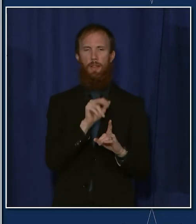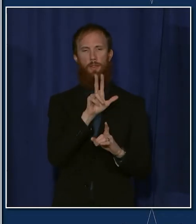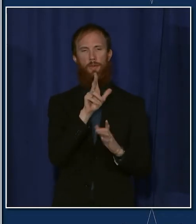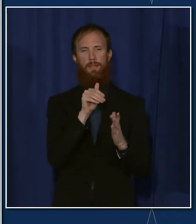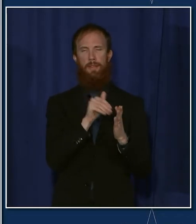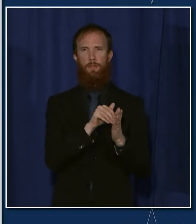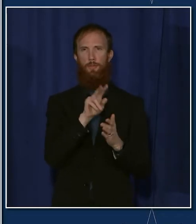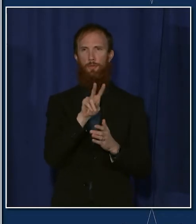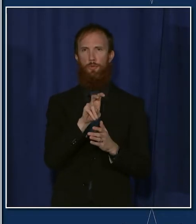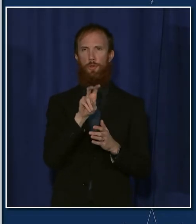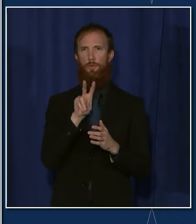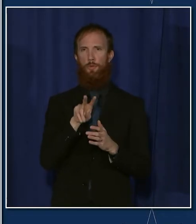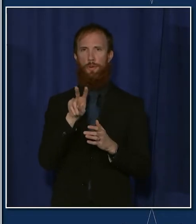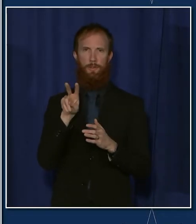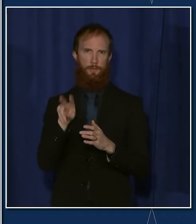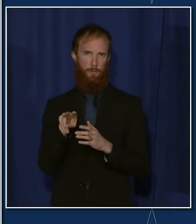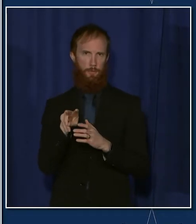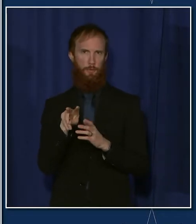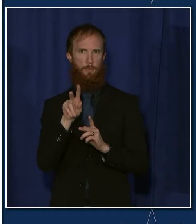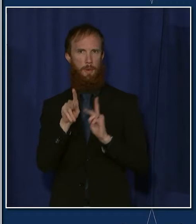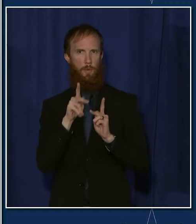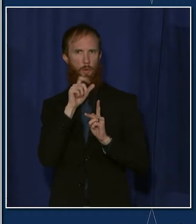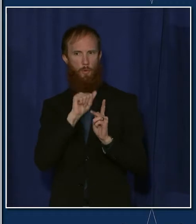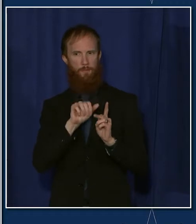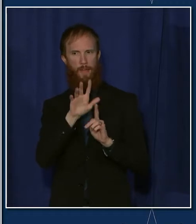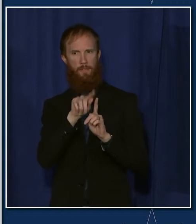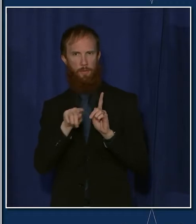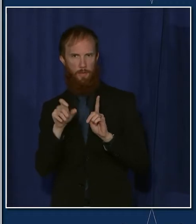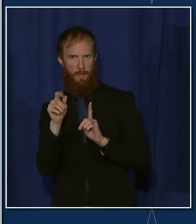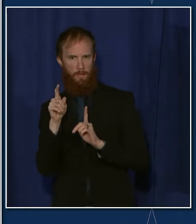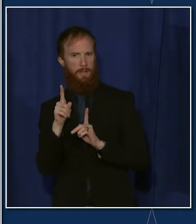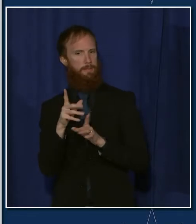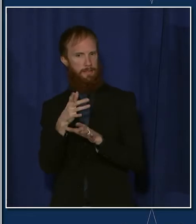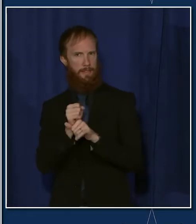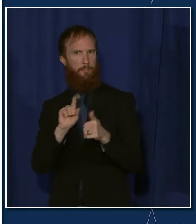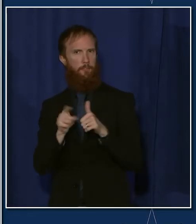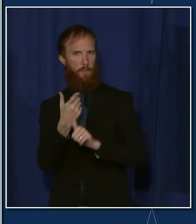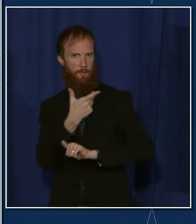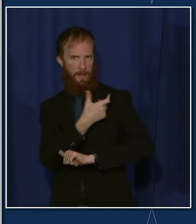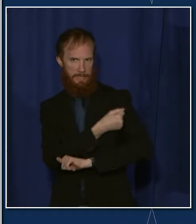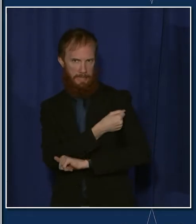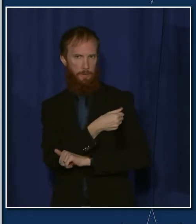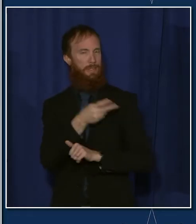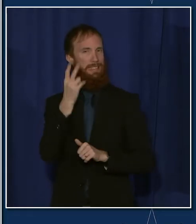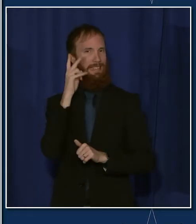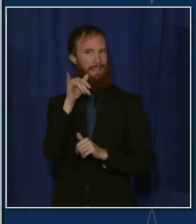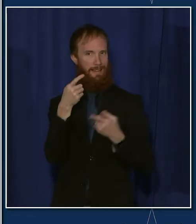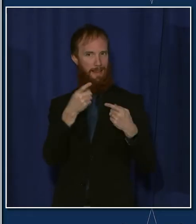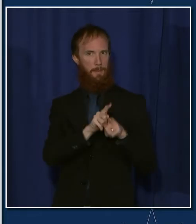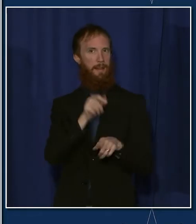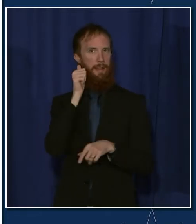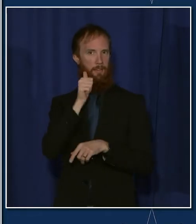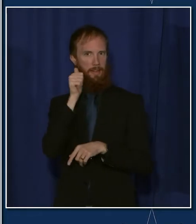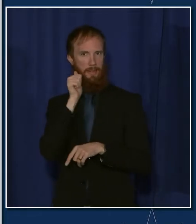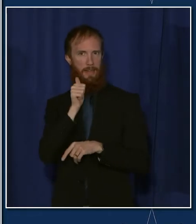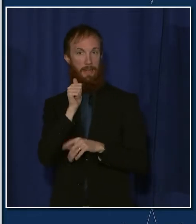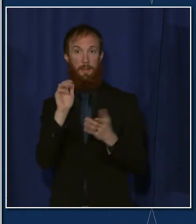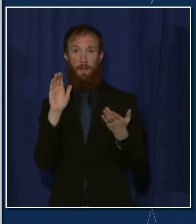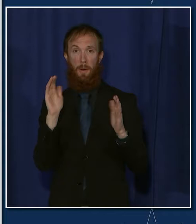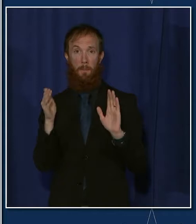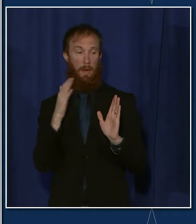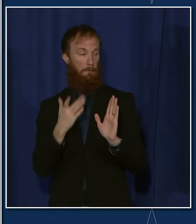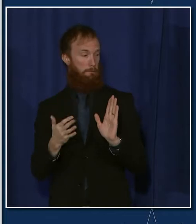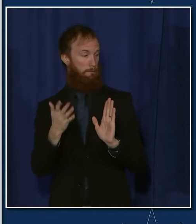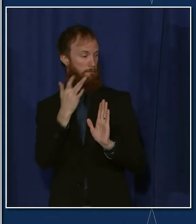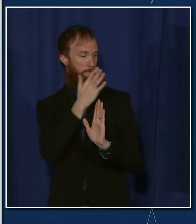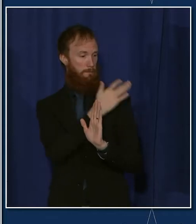3,222 first doses of 5 to 11-year-old vaccine every day in Chicago. That actually exceeds the rate of early vaccine